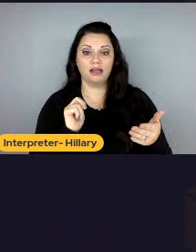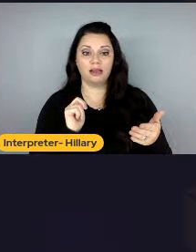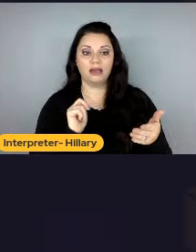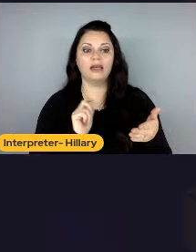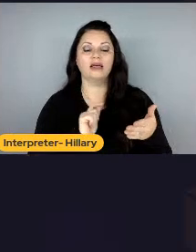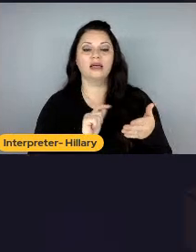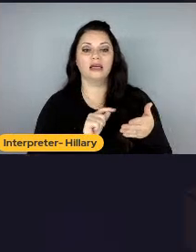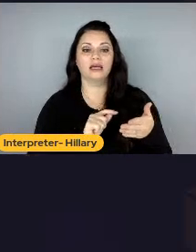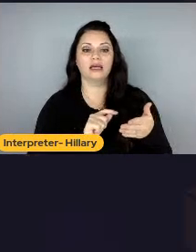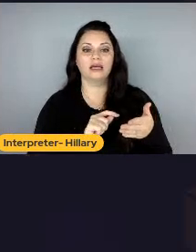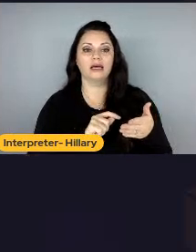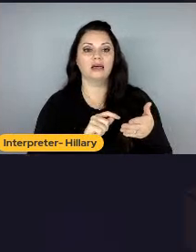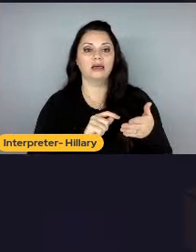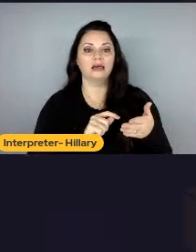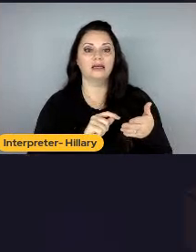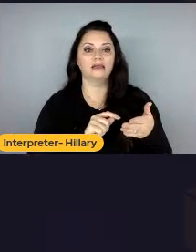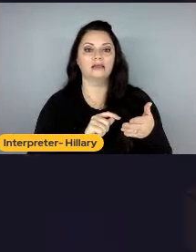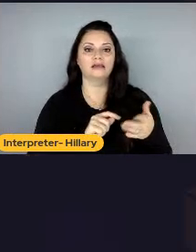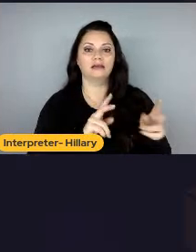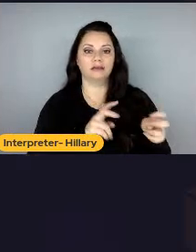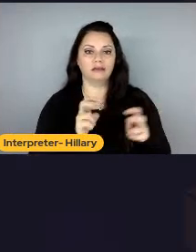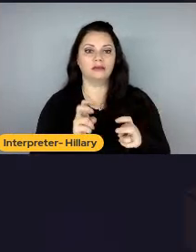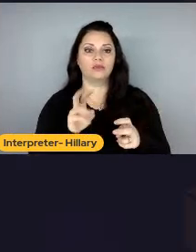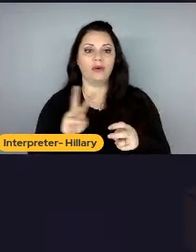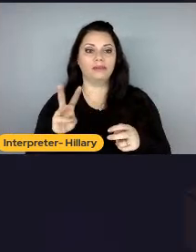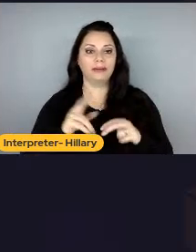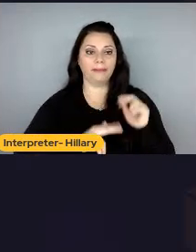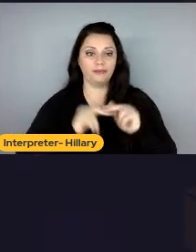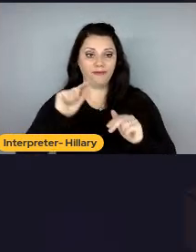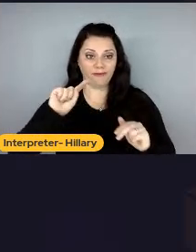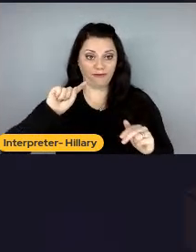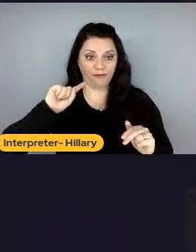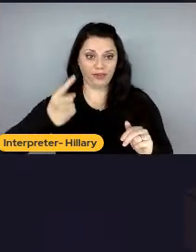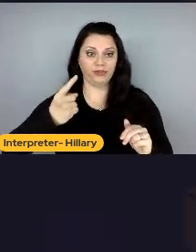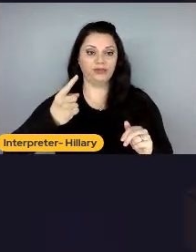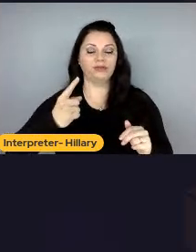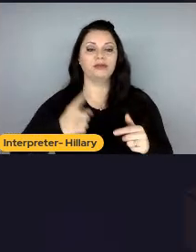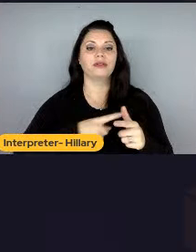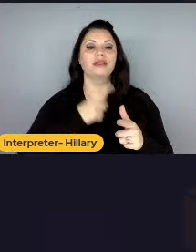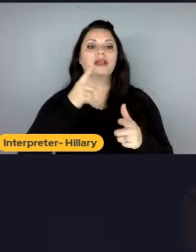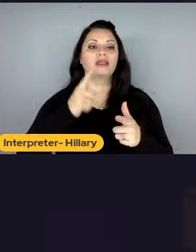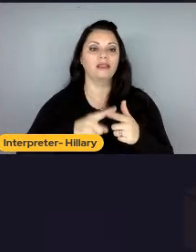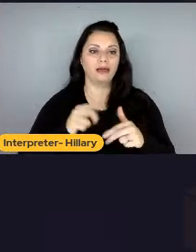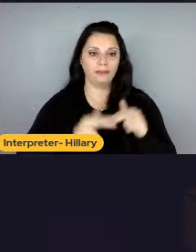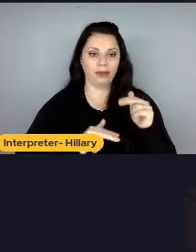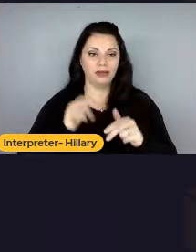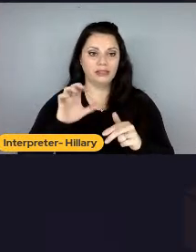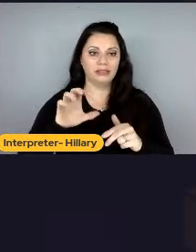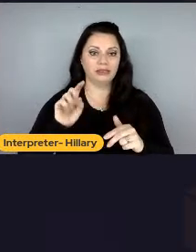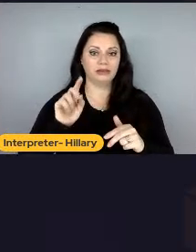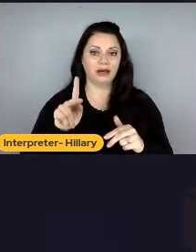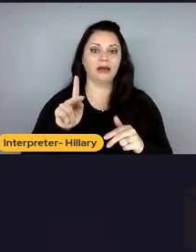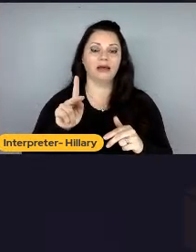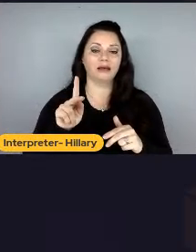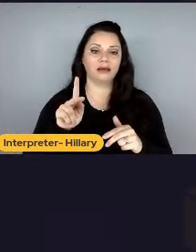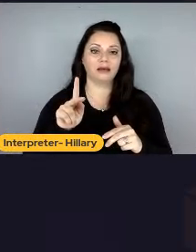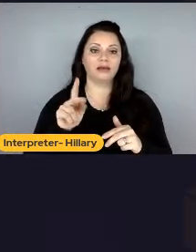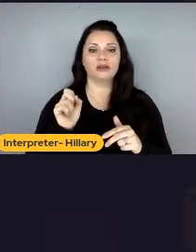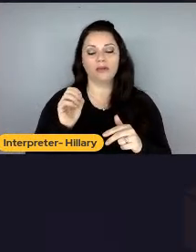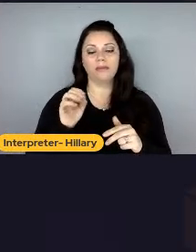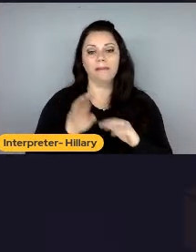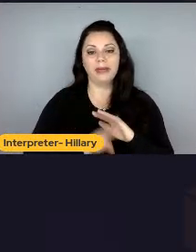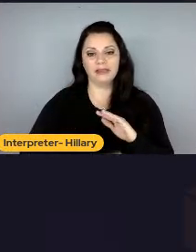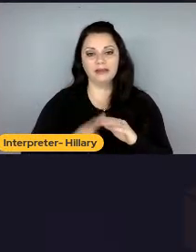it builds the website first, and then it builds CDK. So it basically is